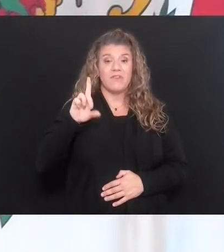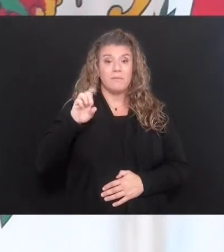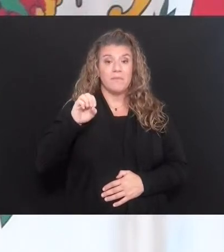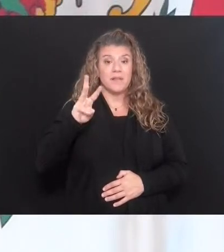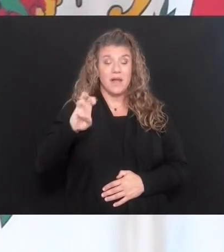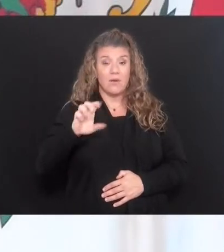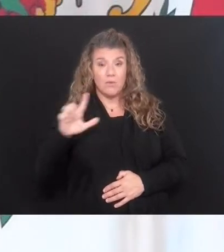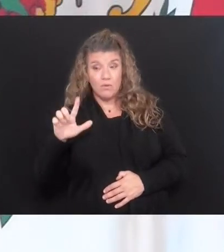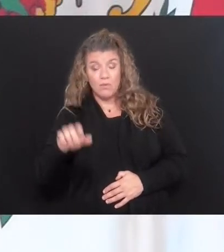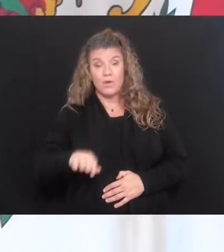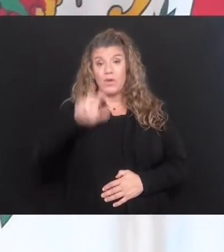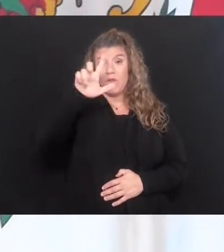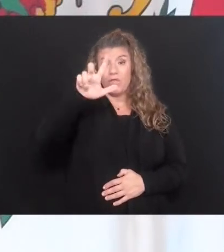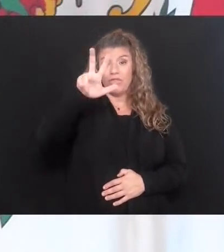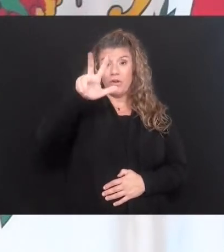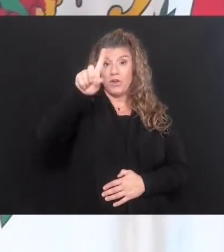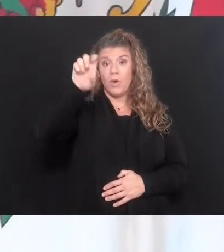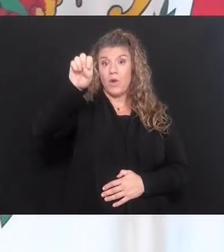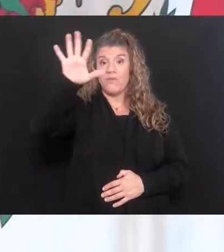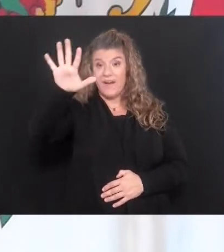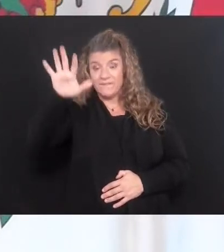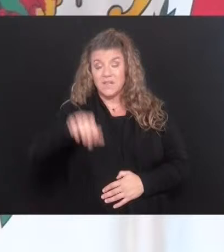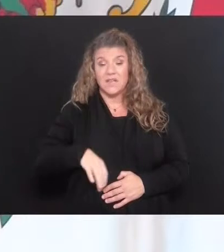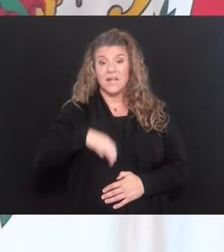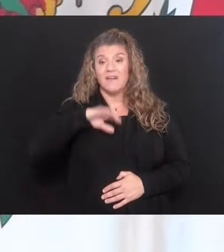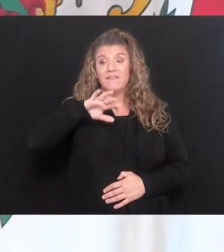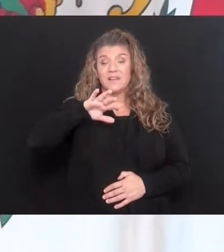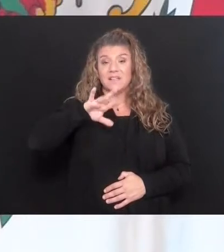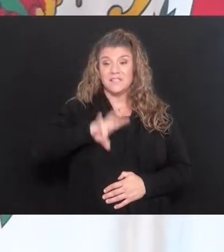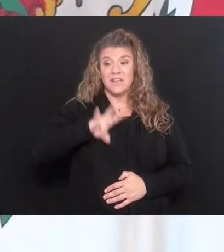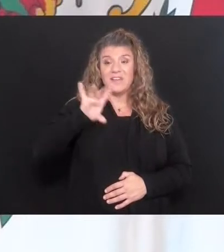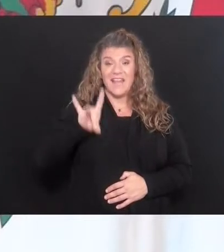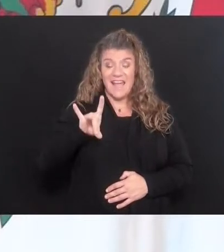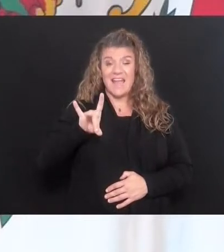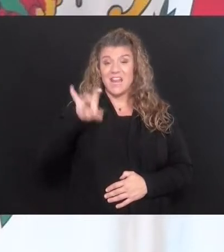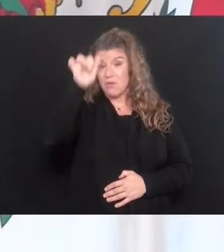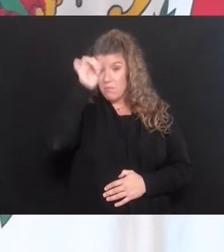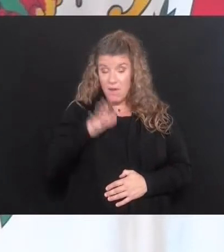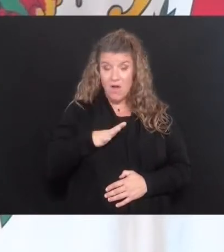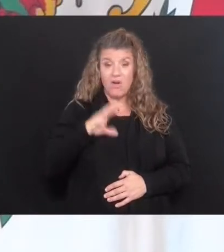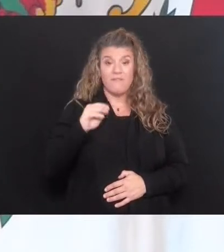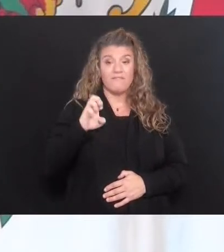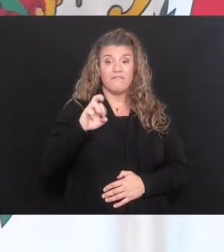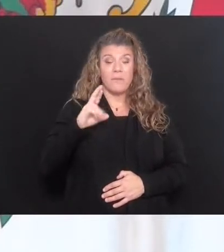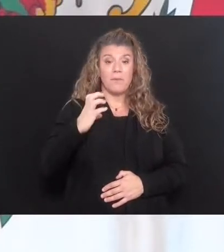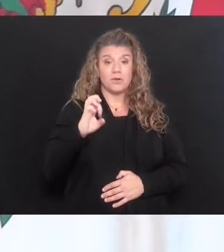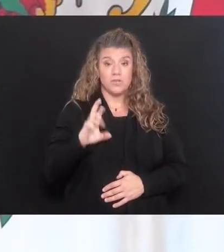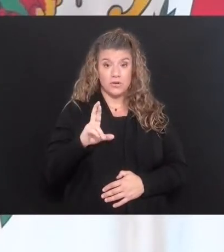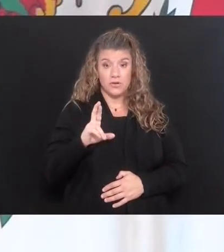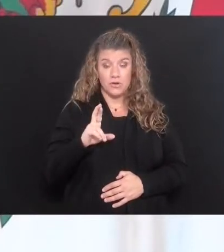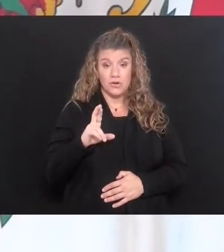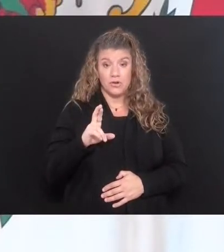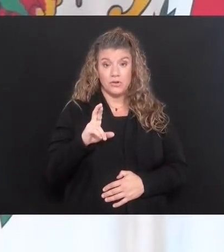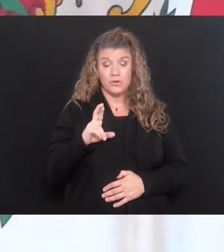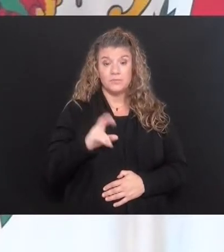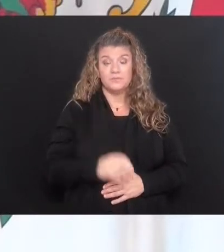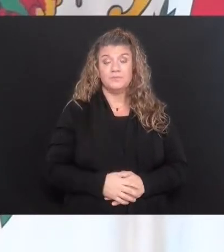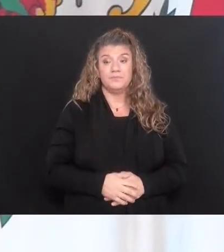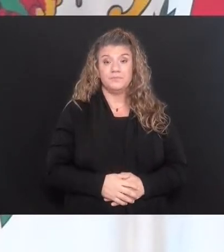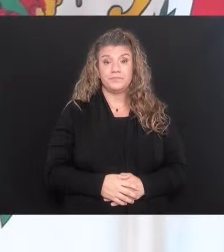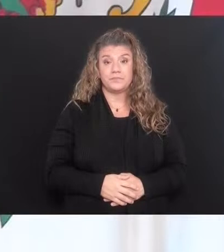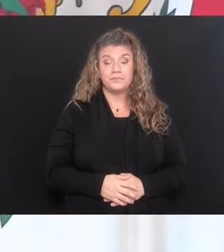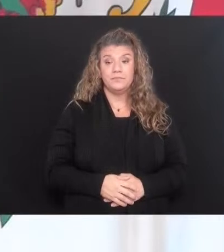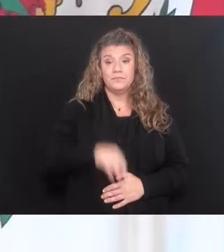County. The 3,105th death is a 78-year-old male from Mercer County.